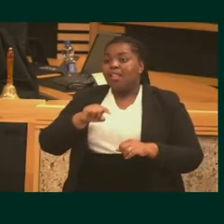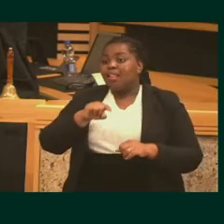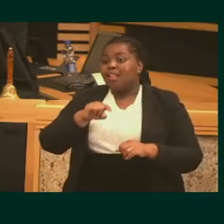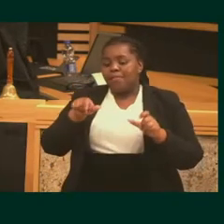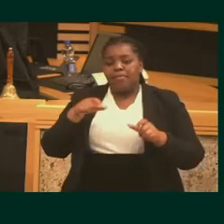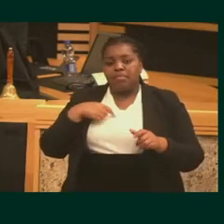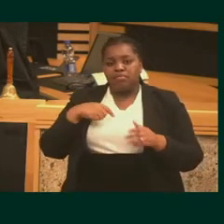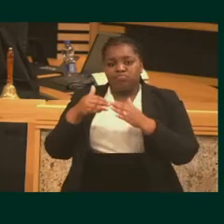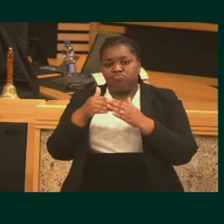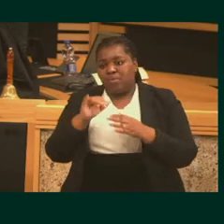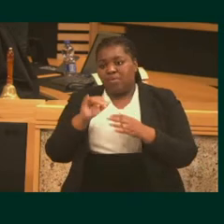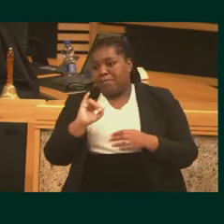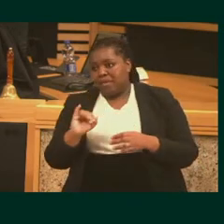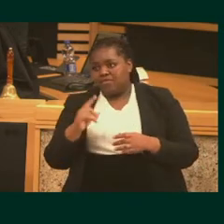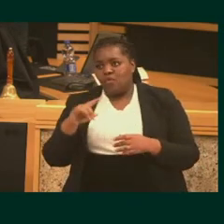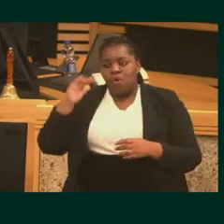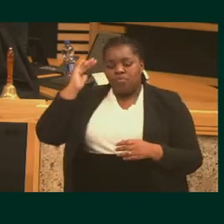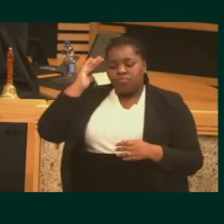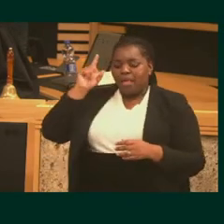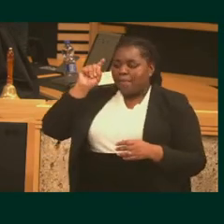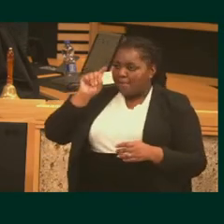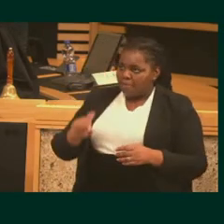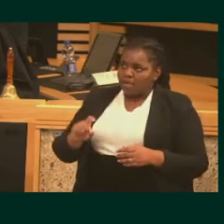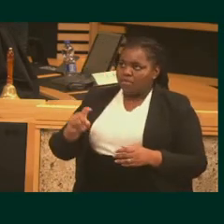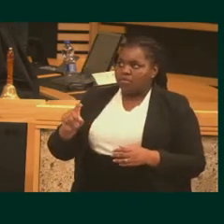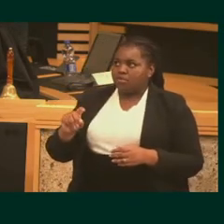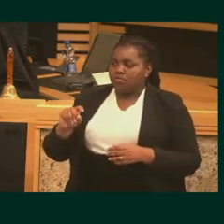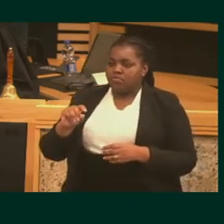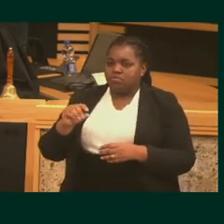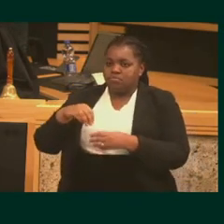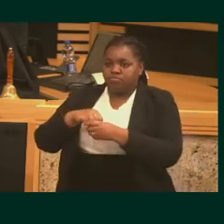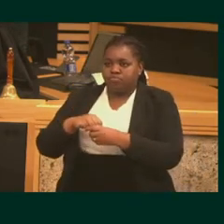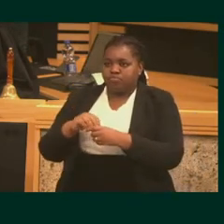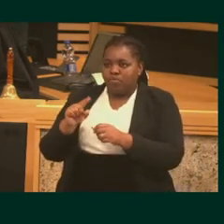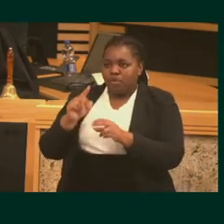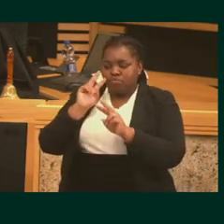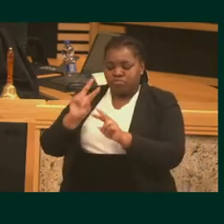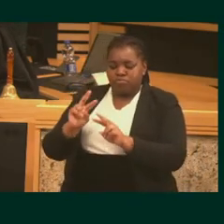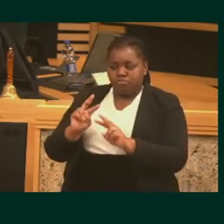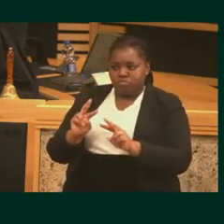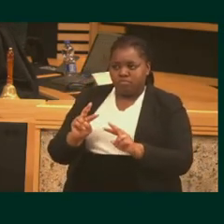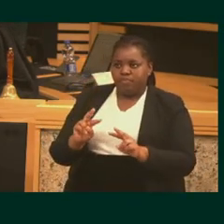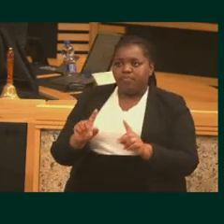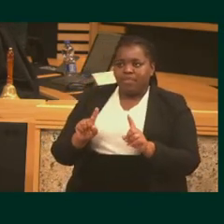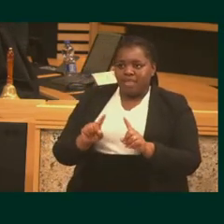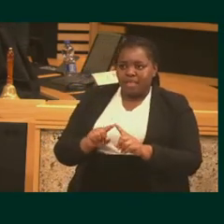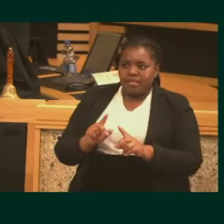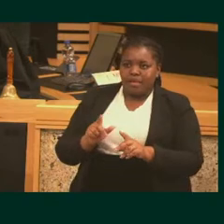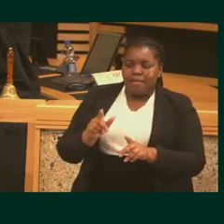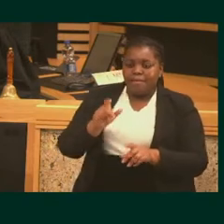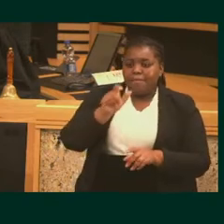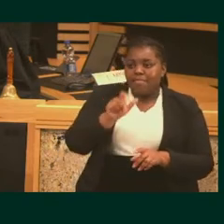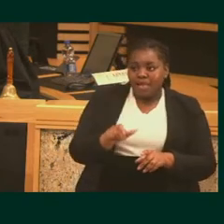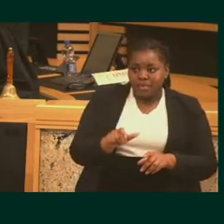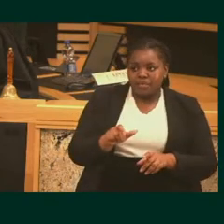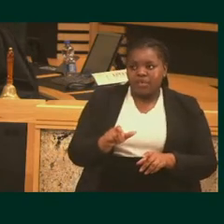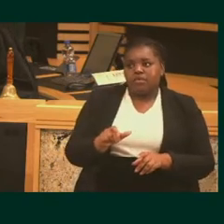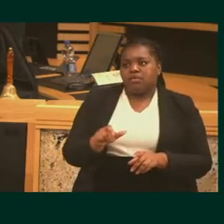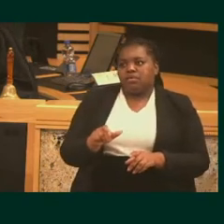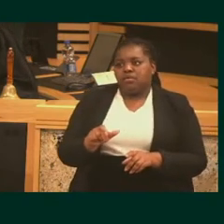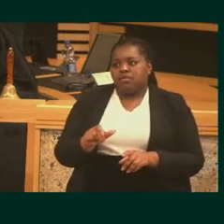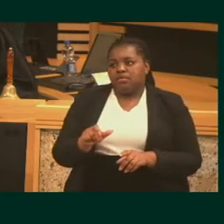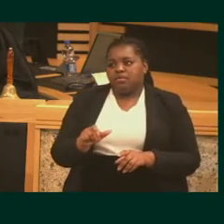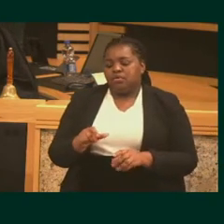being treated for a mental illness must be accorded the right to recognition as a person before the law in accordance with